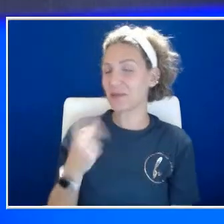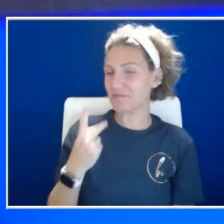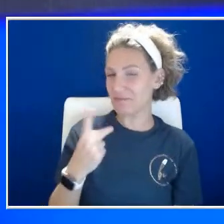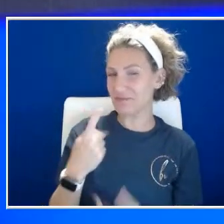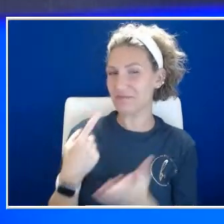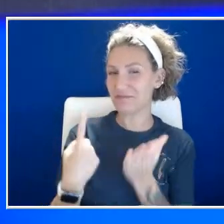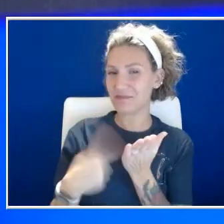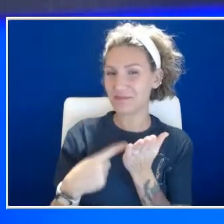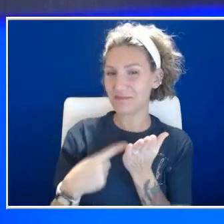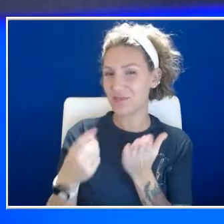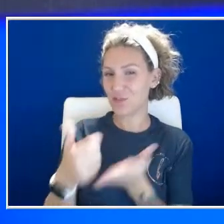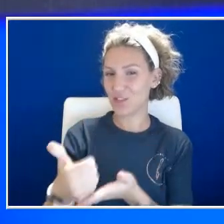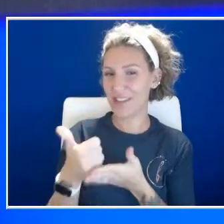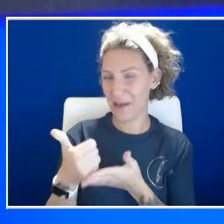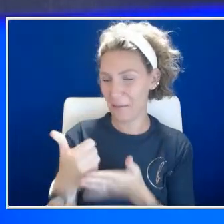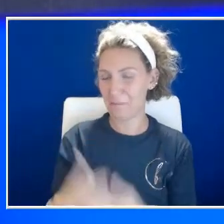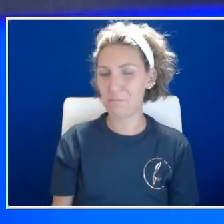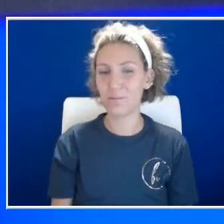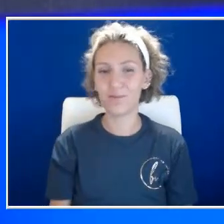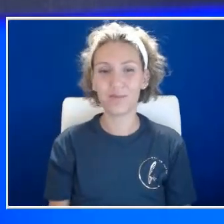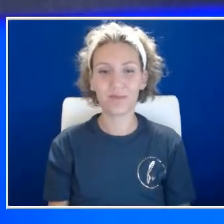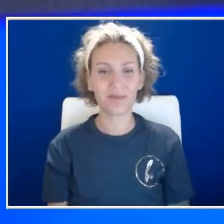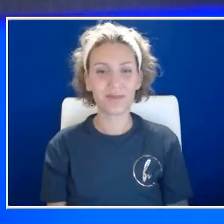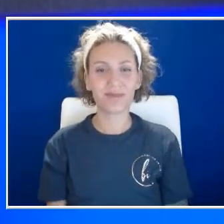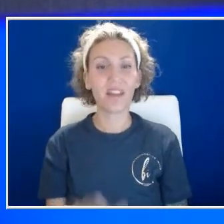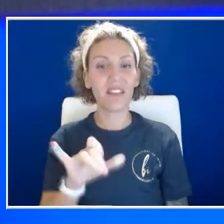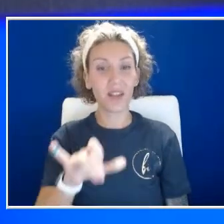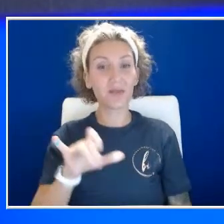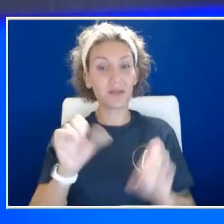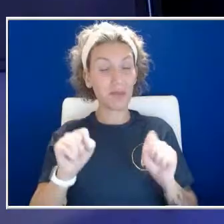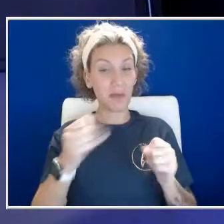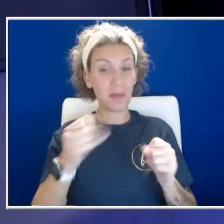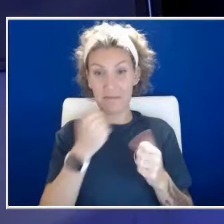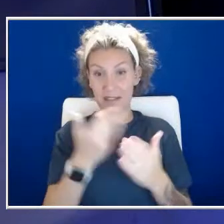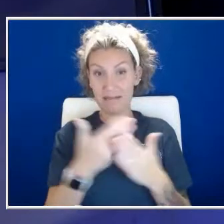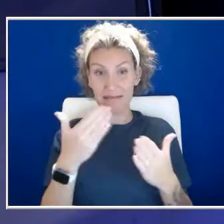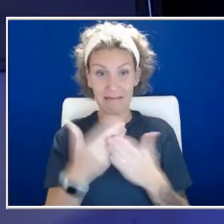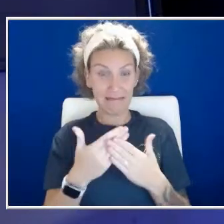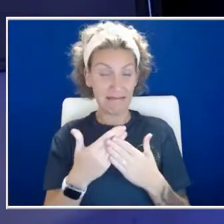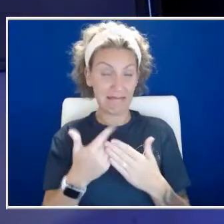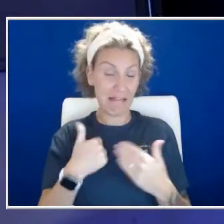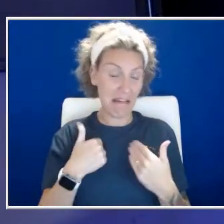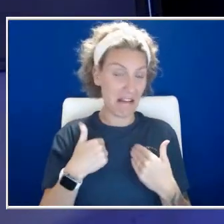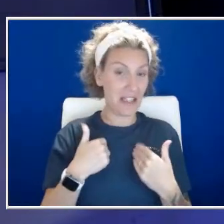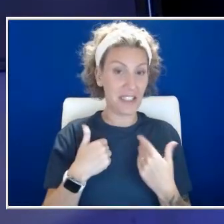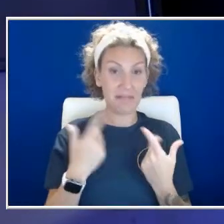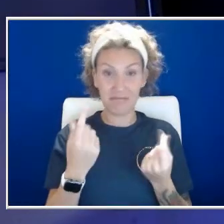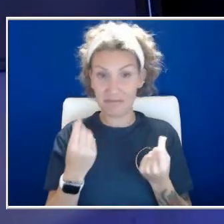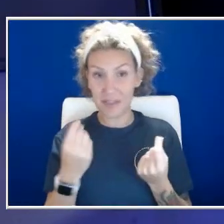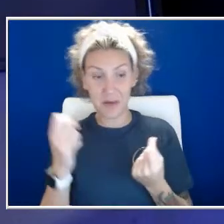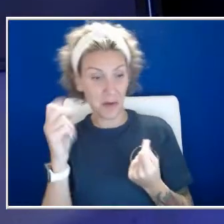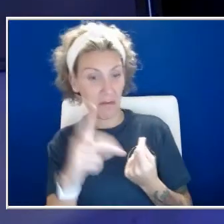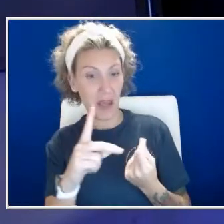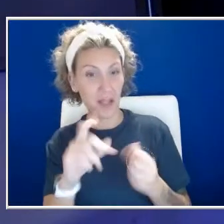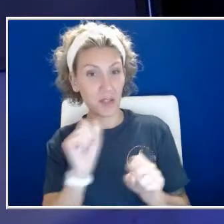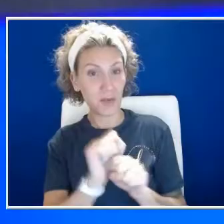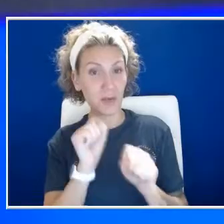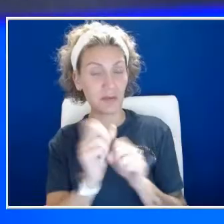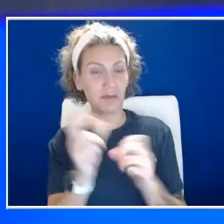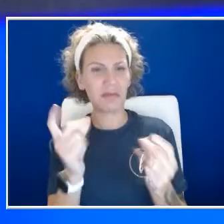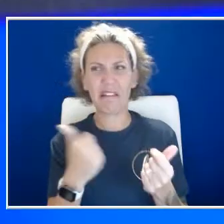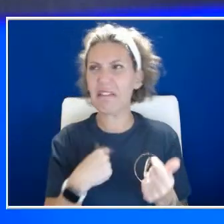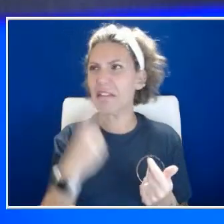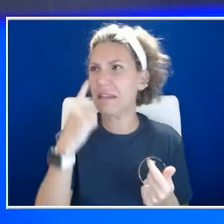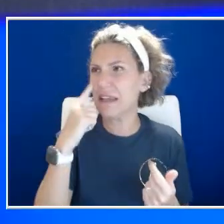me through it, that was probably the best thing that I did. I went right back to work. I think I was back to work in 9